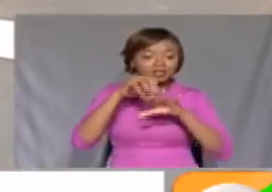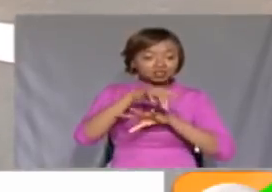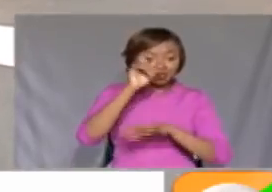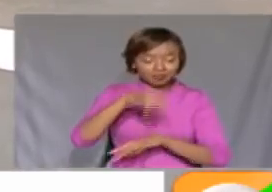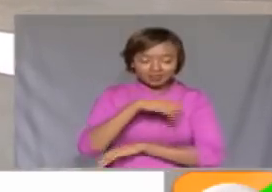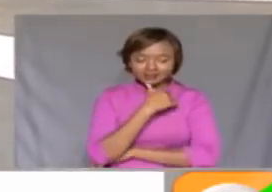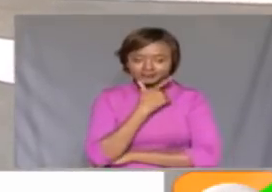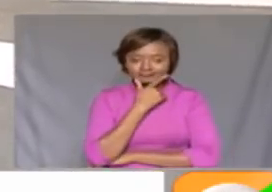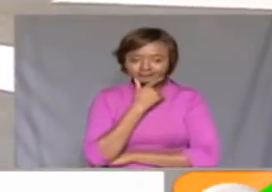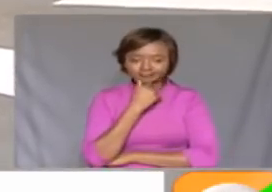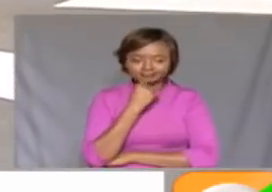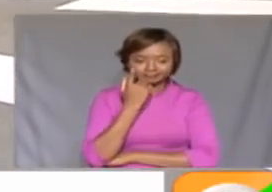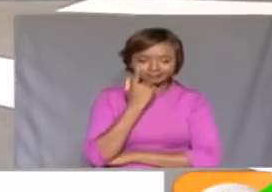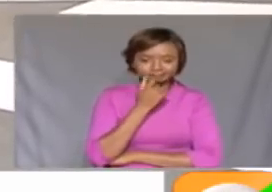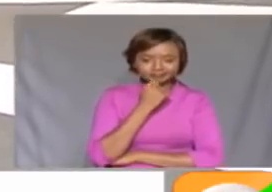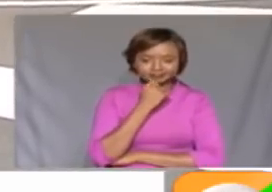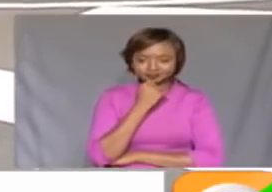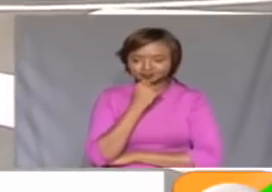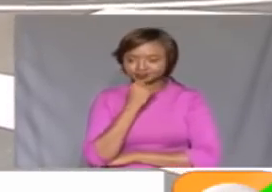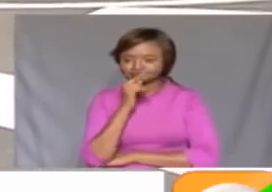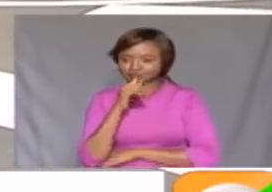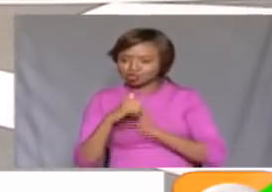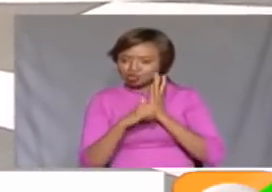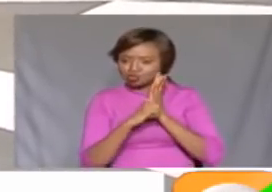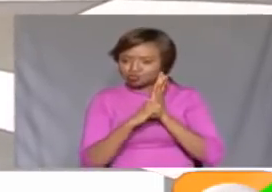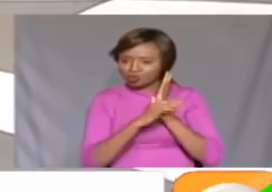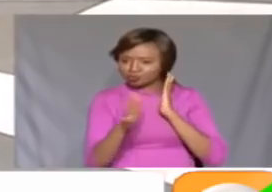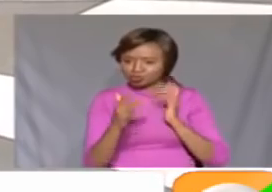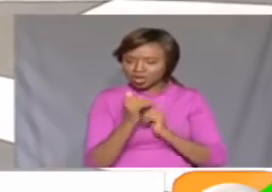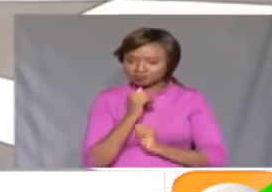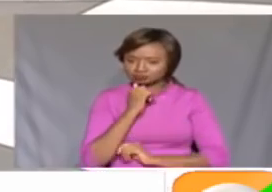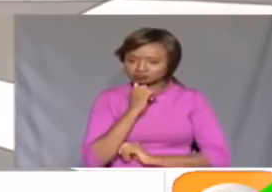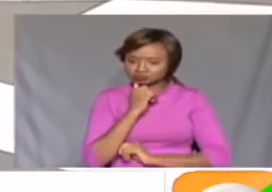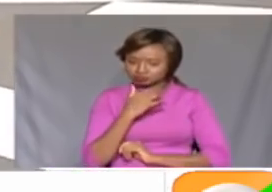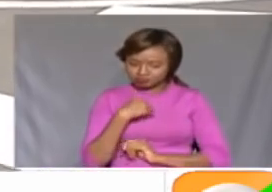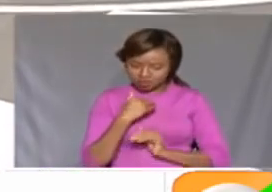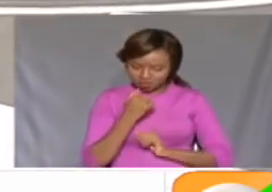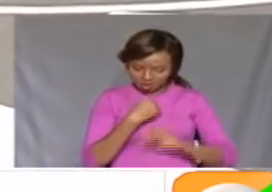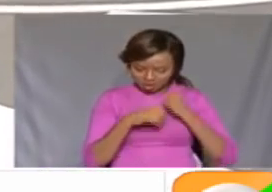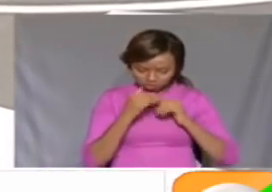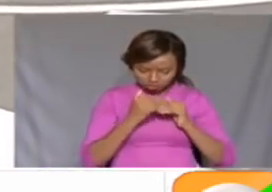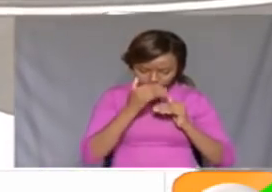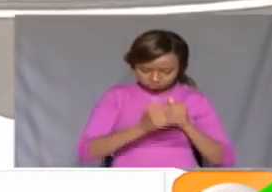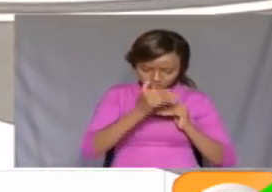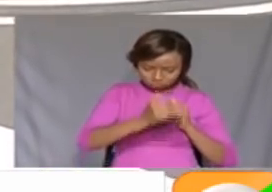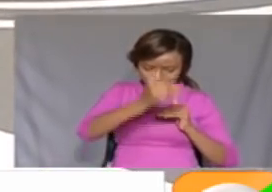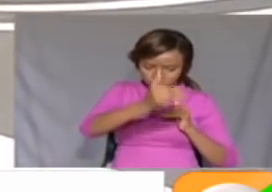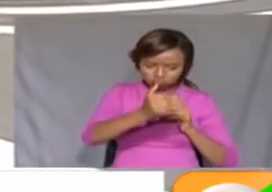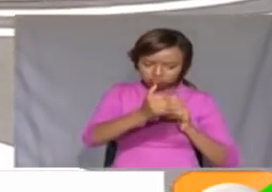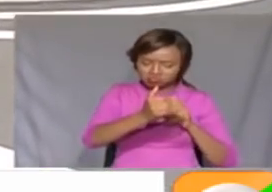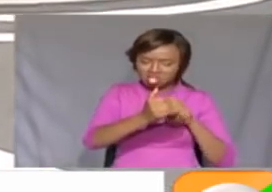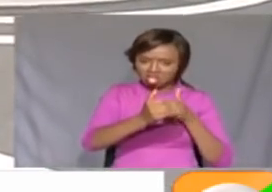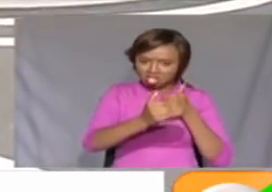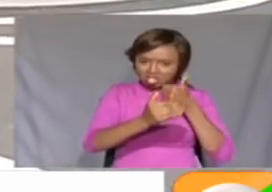as well on the popularity bit. How popular are the steps that he is taking? Because normally in